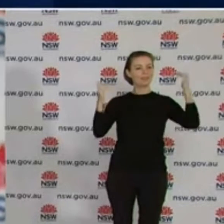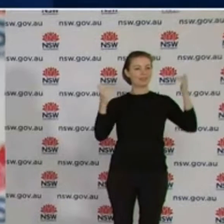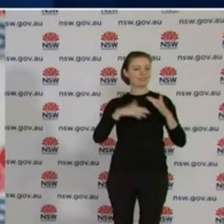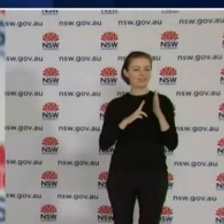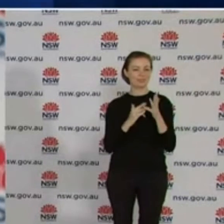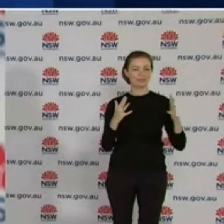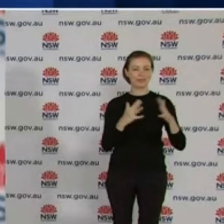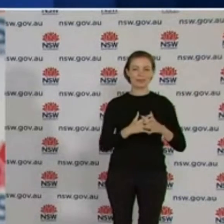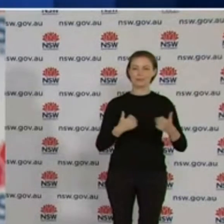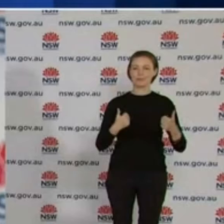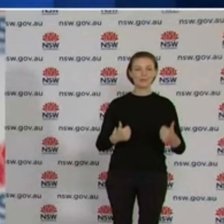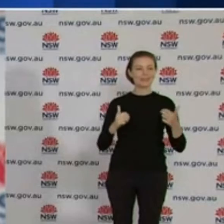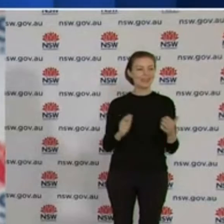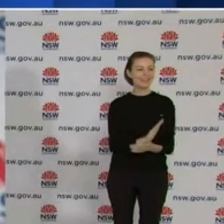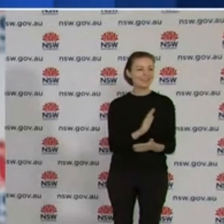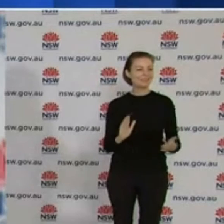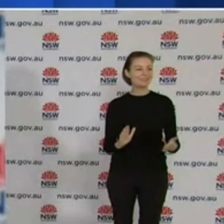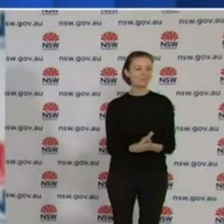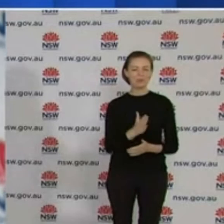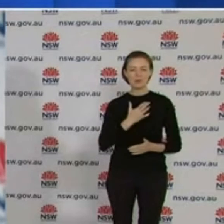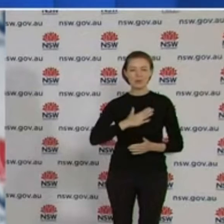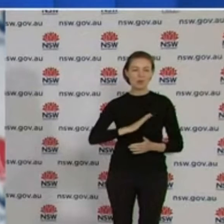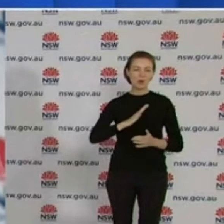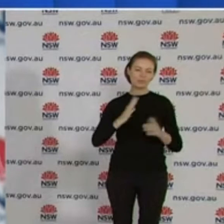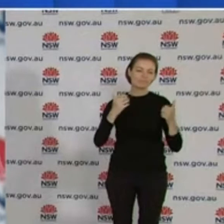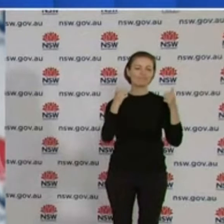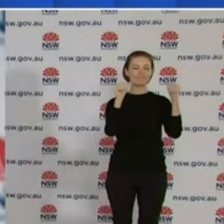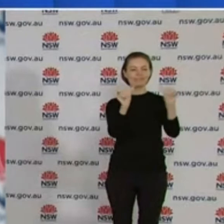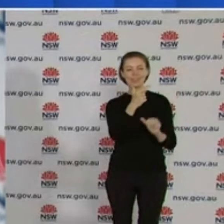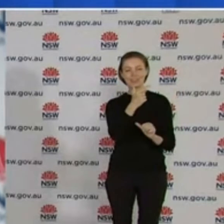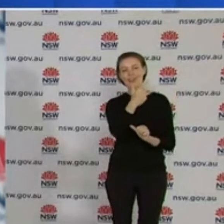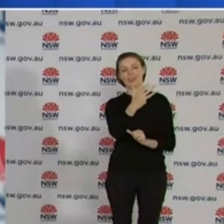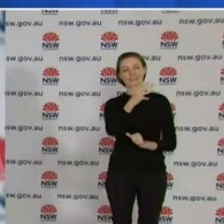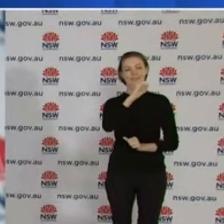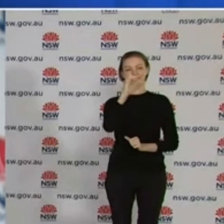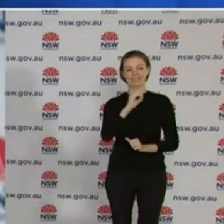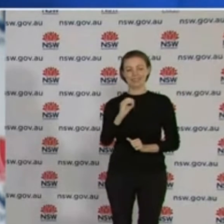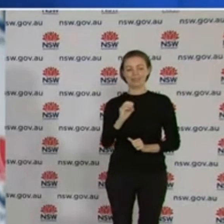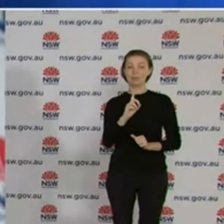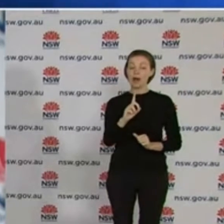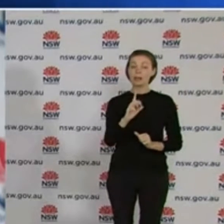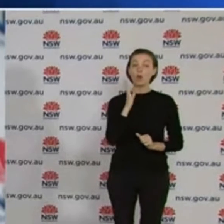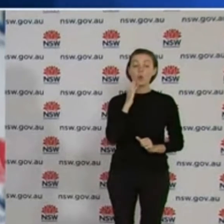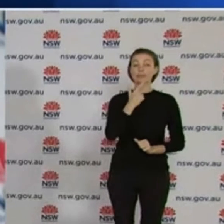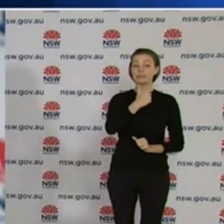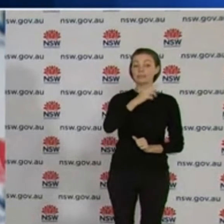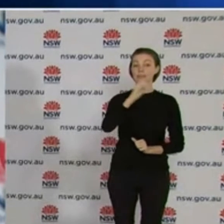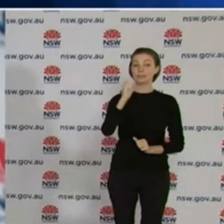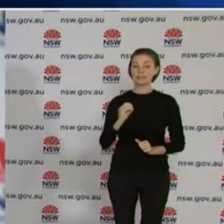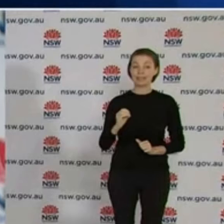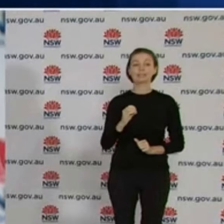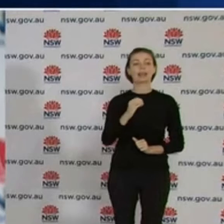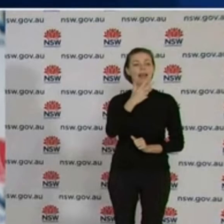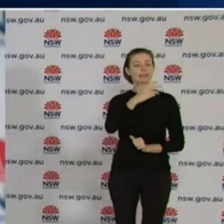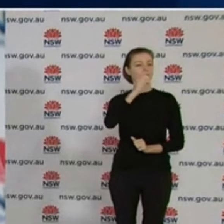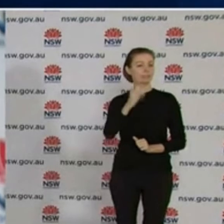that rate. We would love to get that as close to 90% as possible, but we know that once we hit 70% double dose and 80%